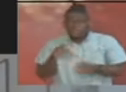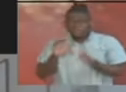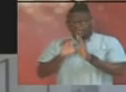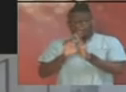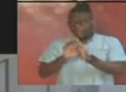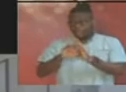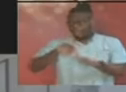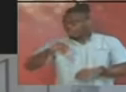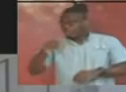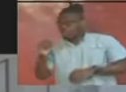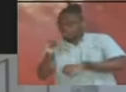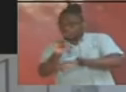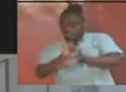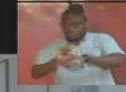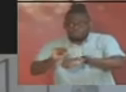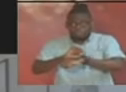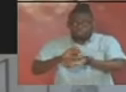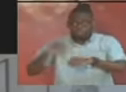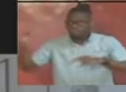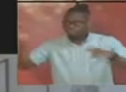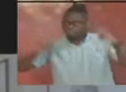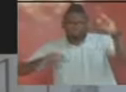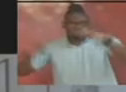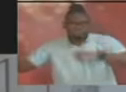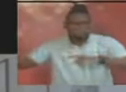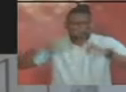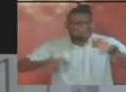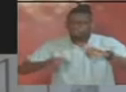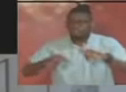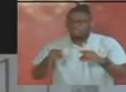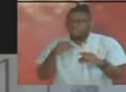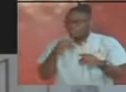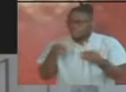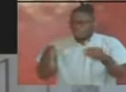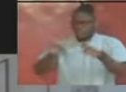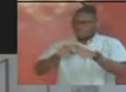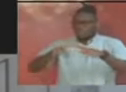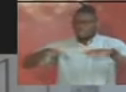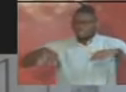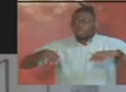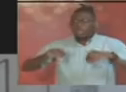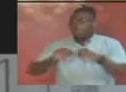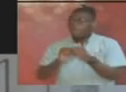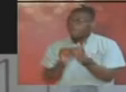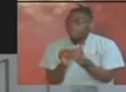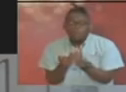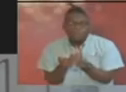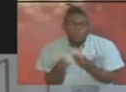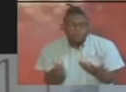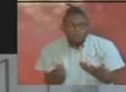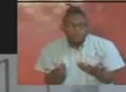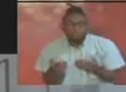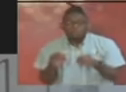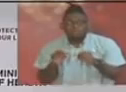the other islands whose borders have not been closed to keep their transmission levels low?